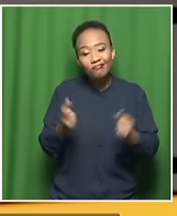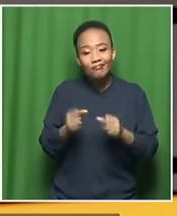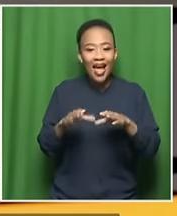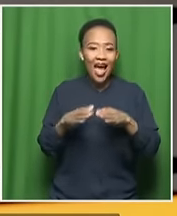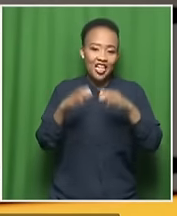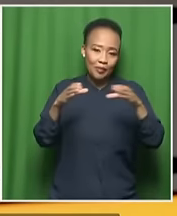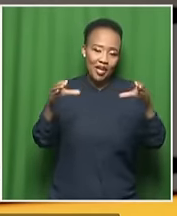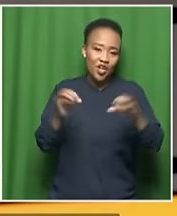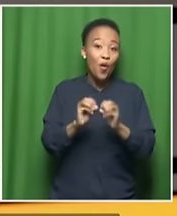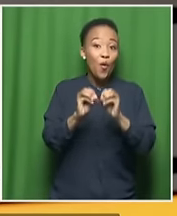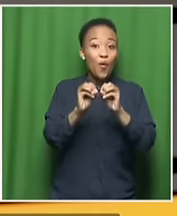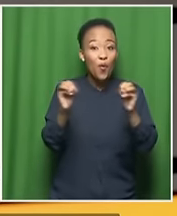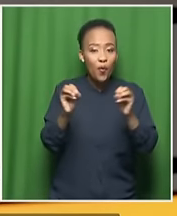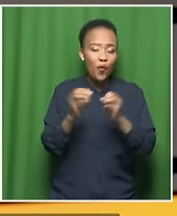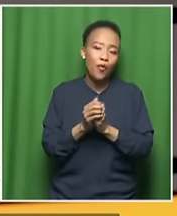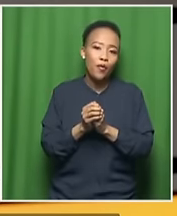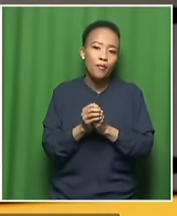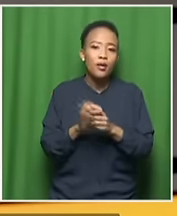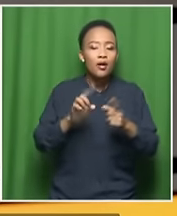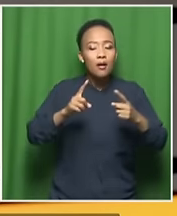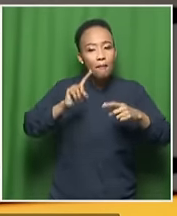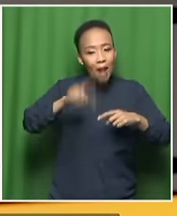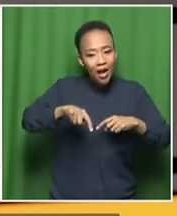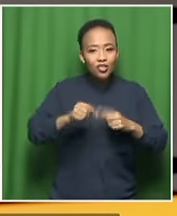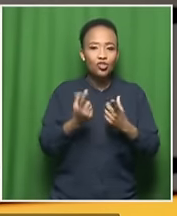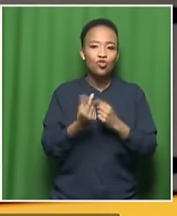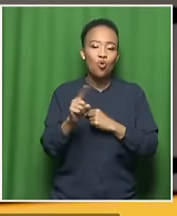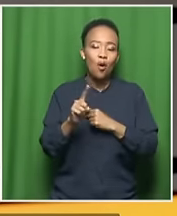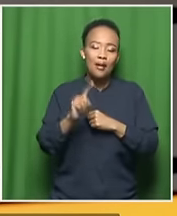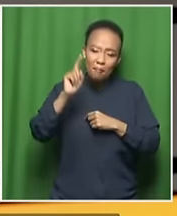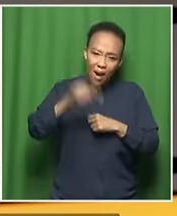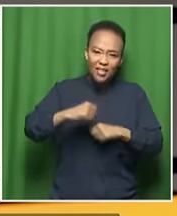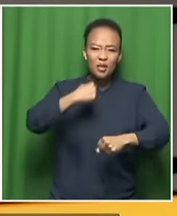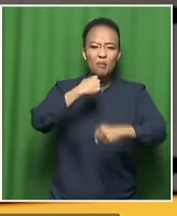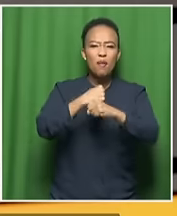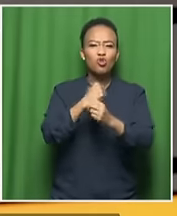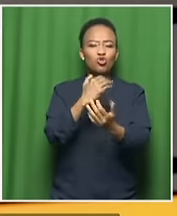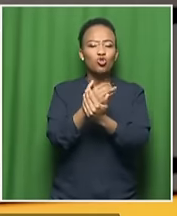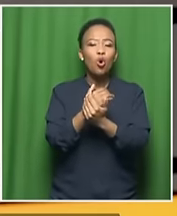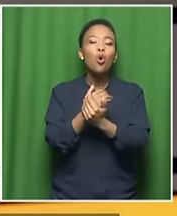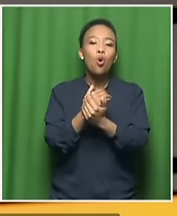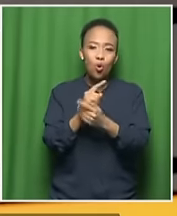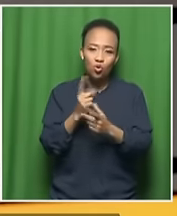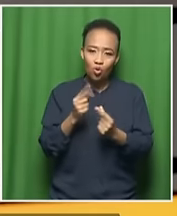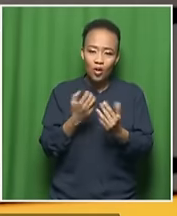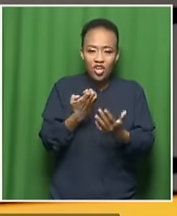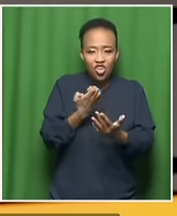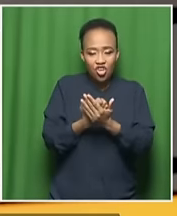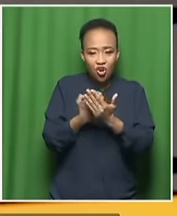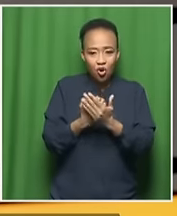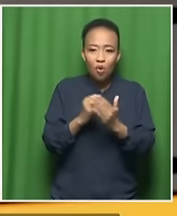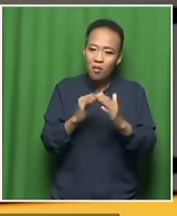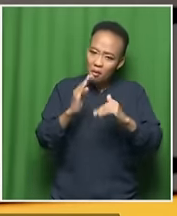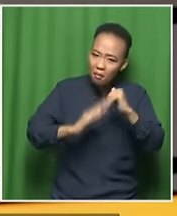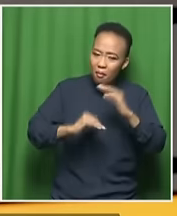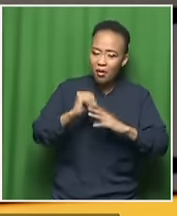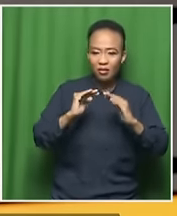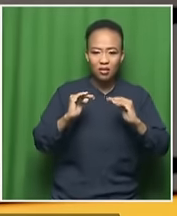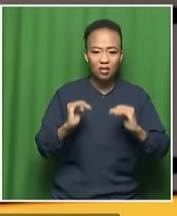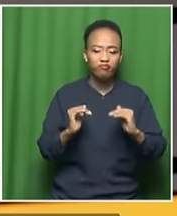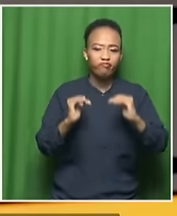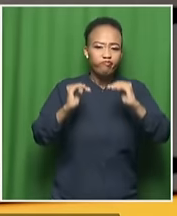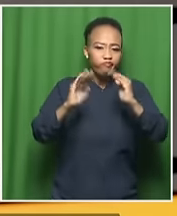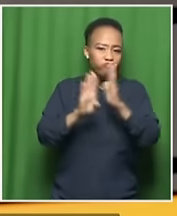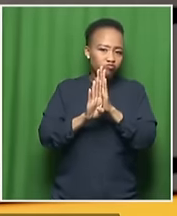comes in where we say we must ensure that we rebuild and enhance the economy. Which these, black